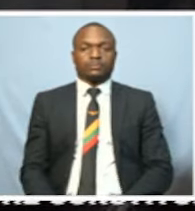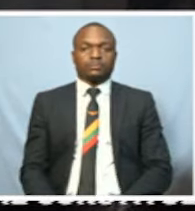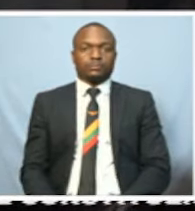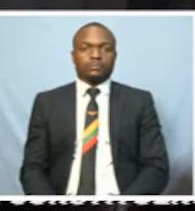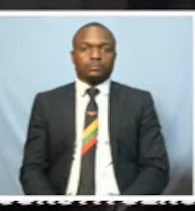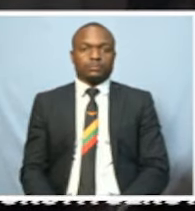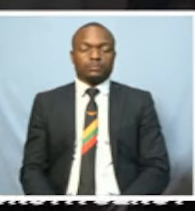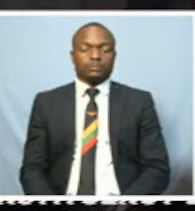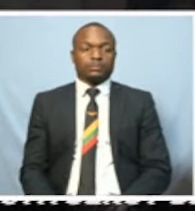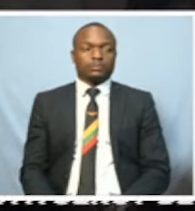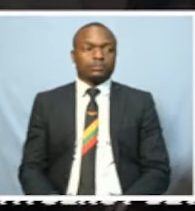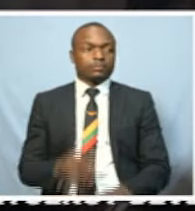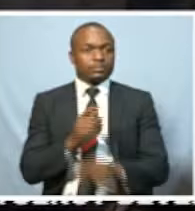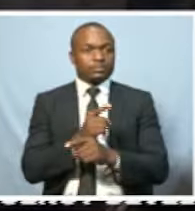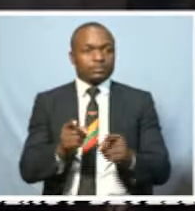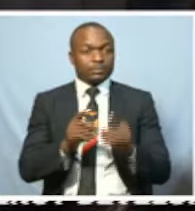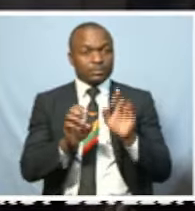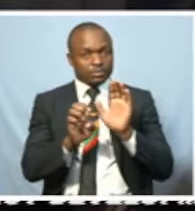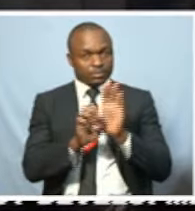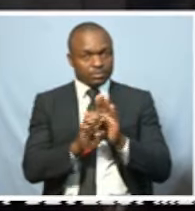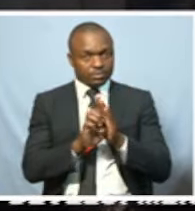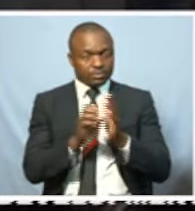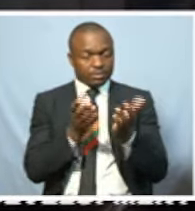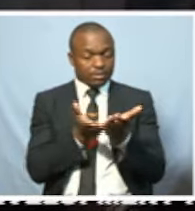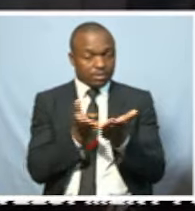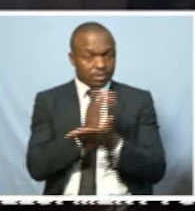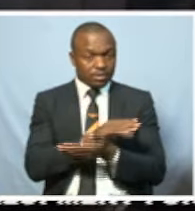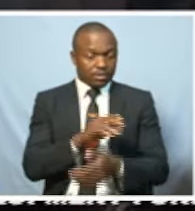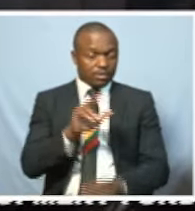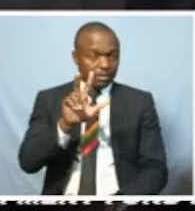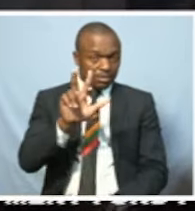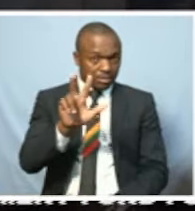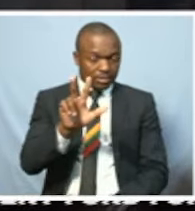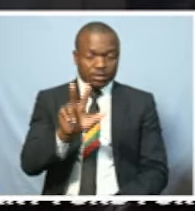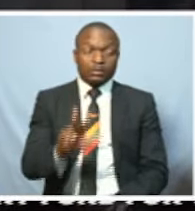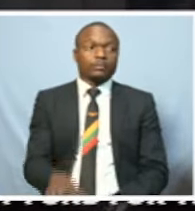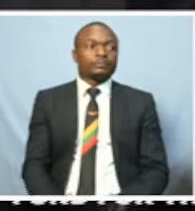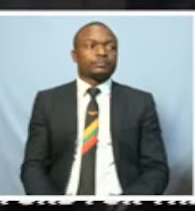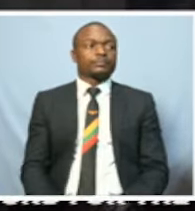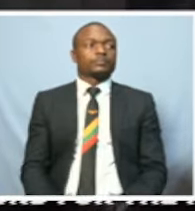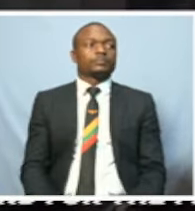It's just an example. So we go to page 3. Page 3.